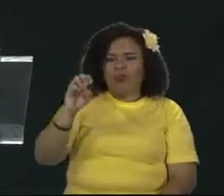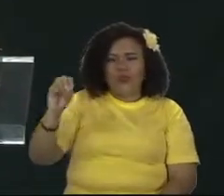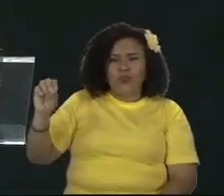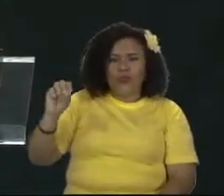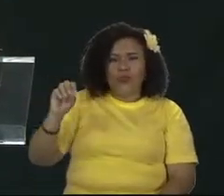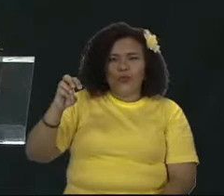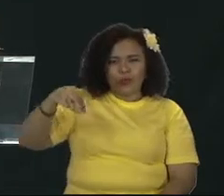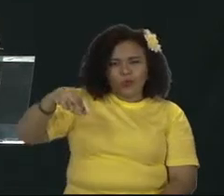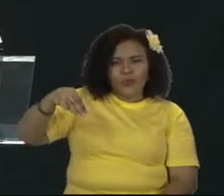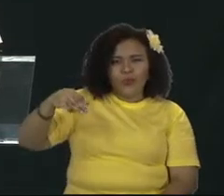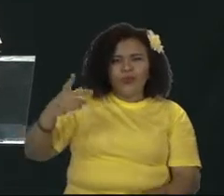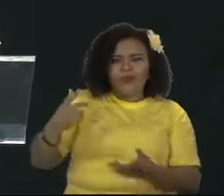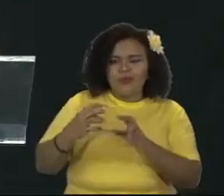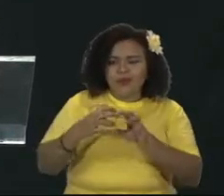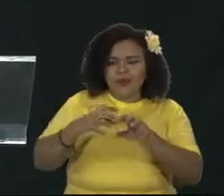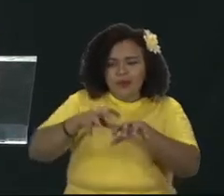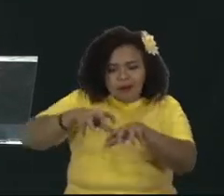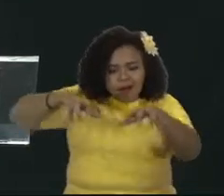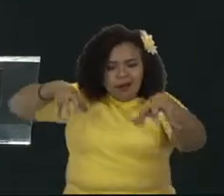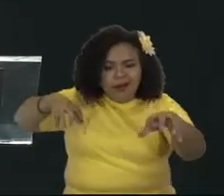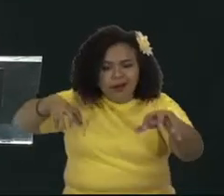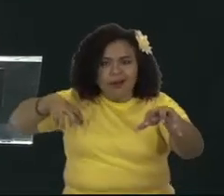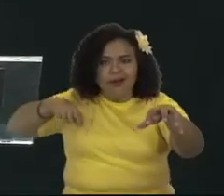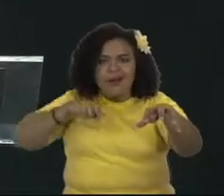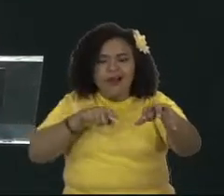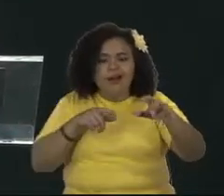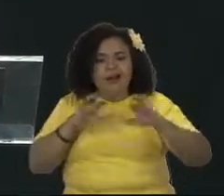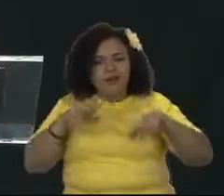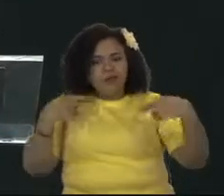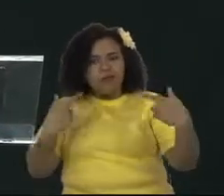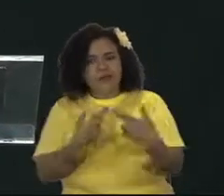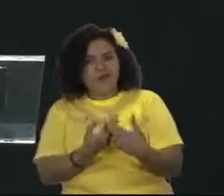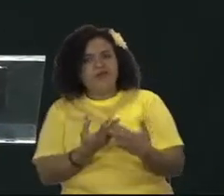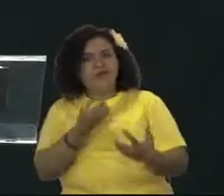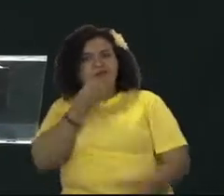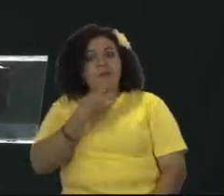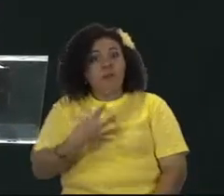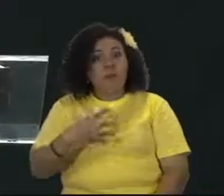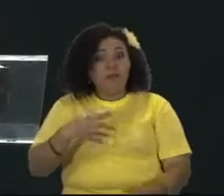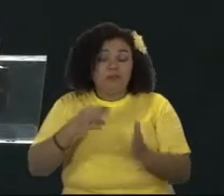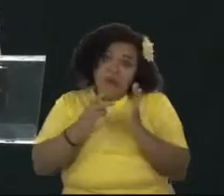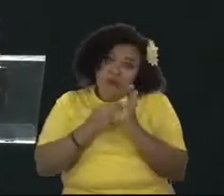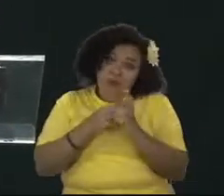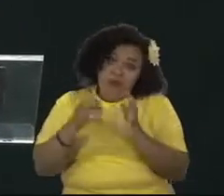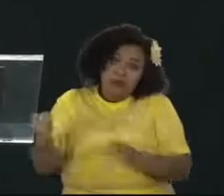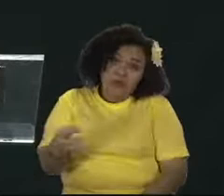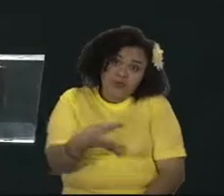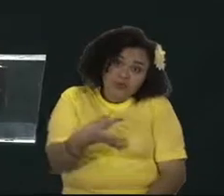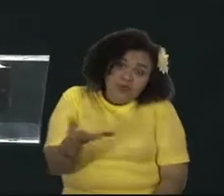will be created because of the virtual church, a new methodology.